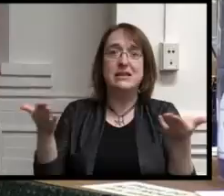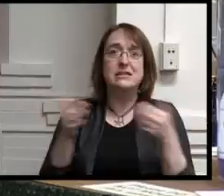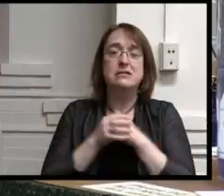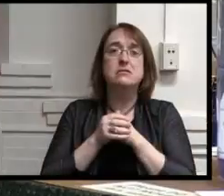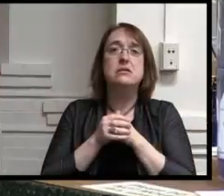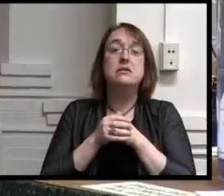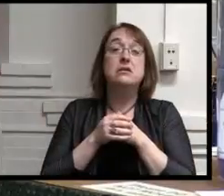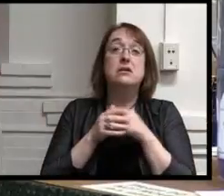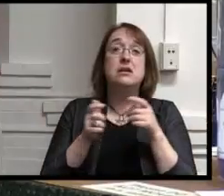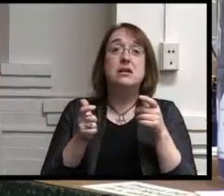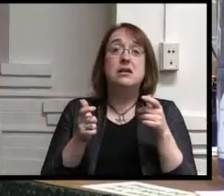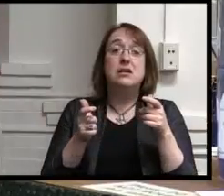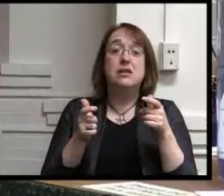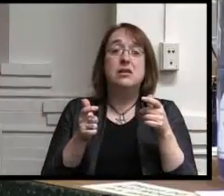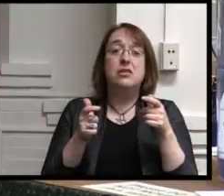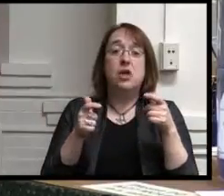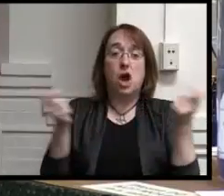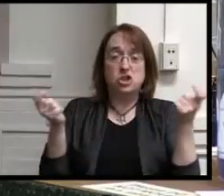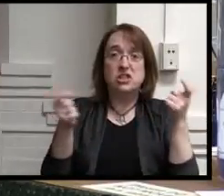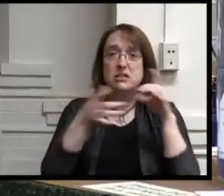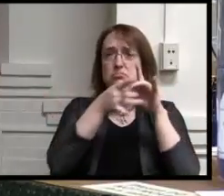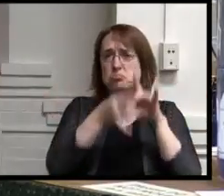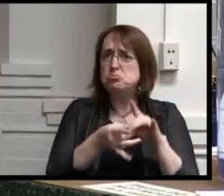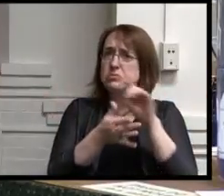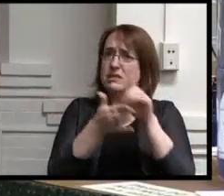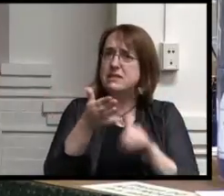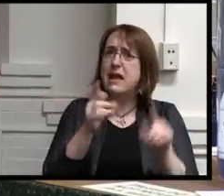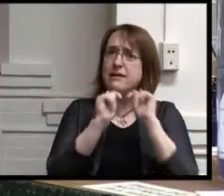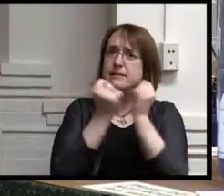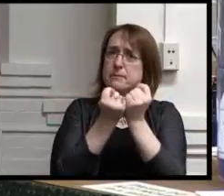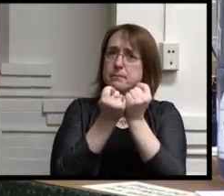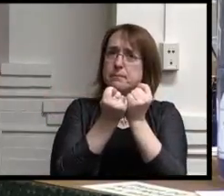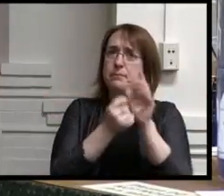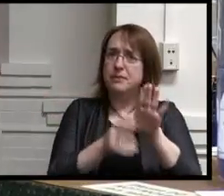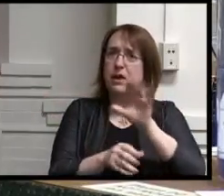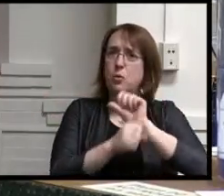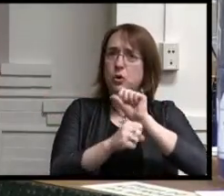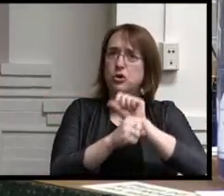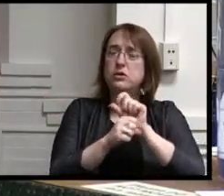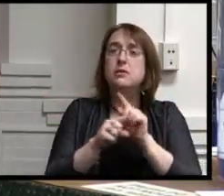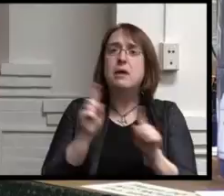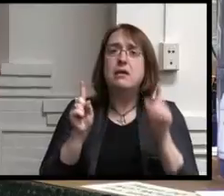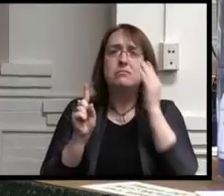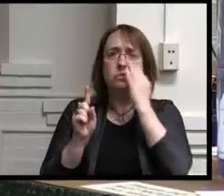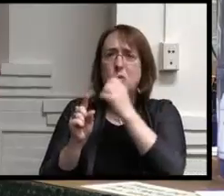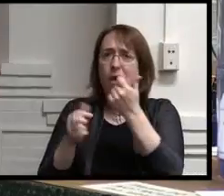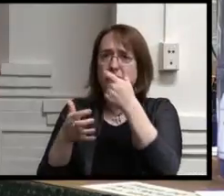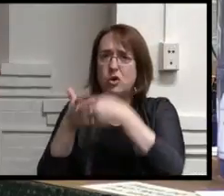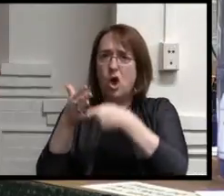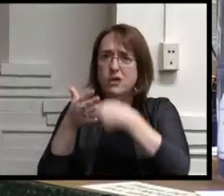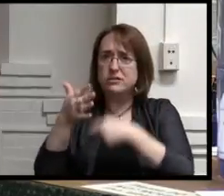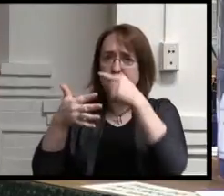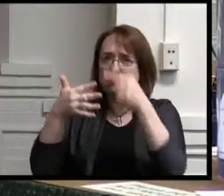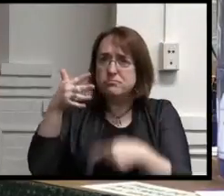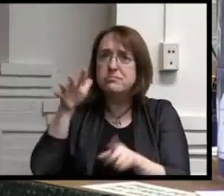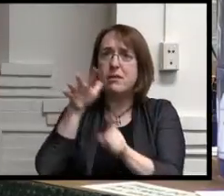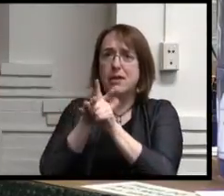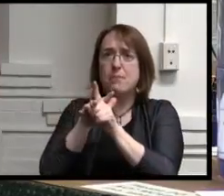and most obvious of that is the expenses for the design team that oversees the work, but we knew there would be other costs like these as